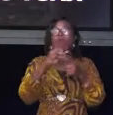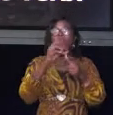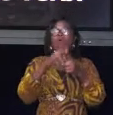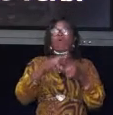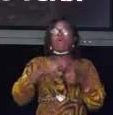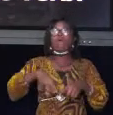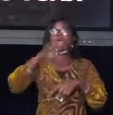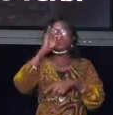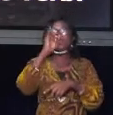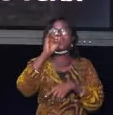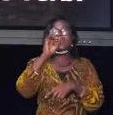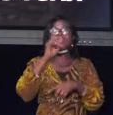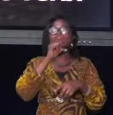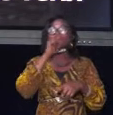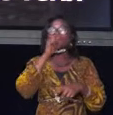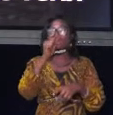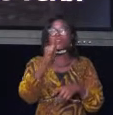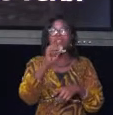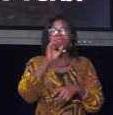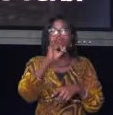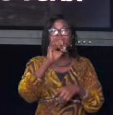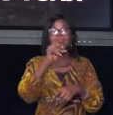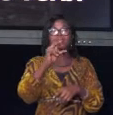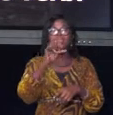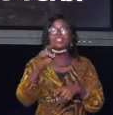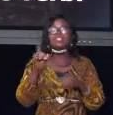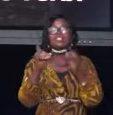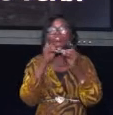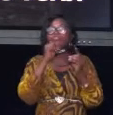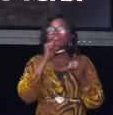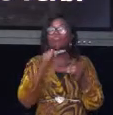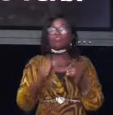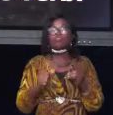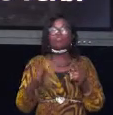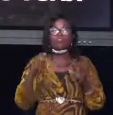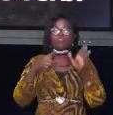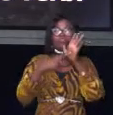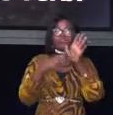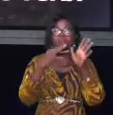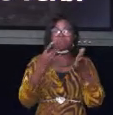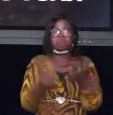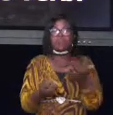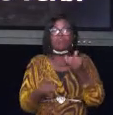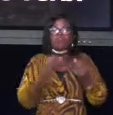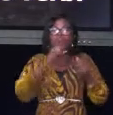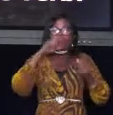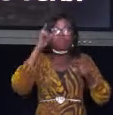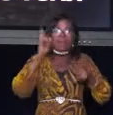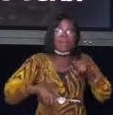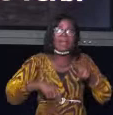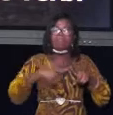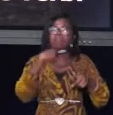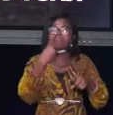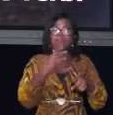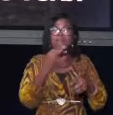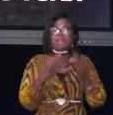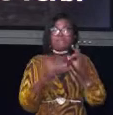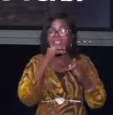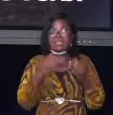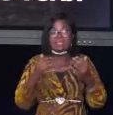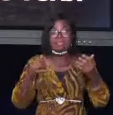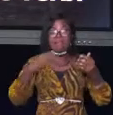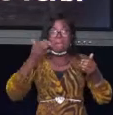not show tense. It does not show tense at all. In other words, you cannot tell if a sentence is in the past